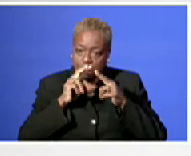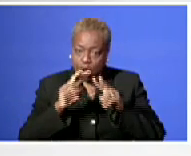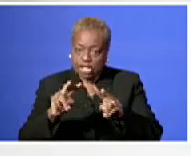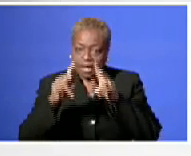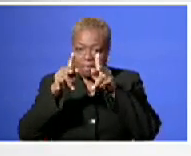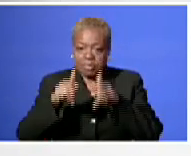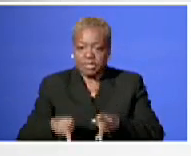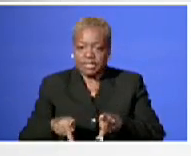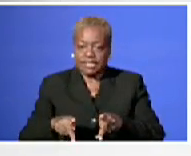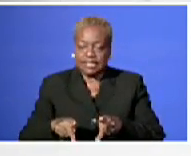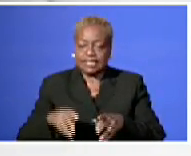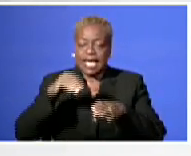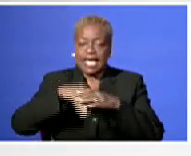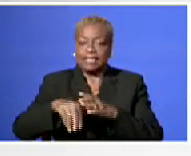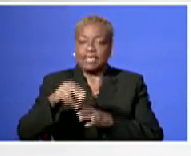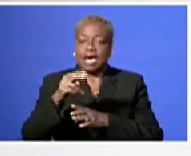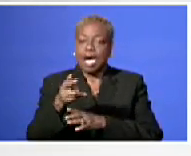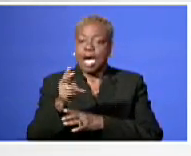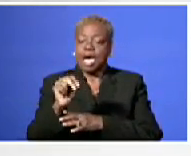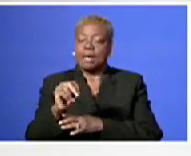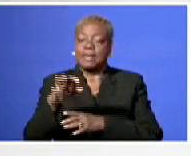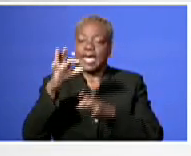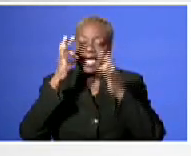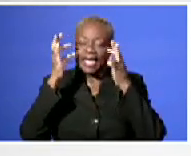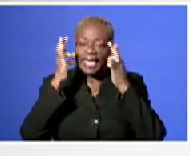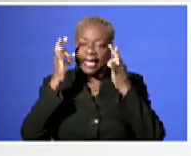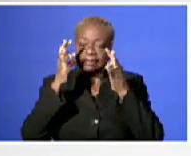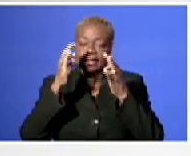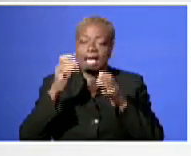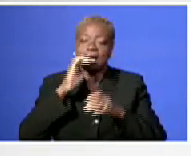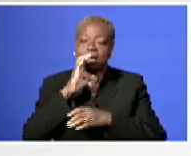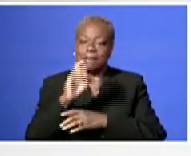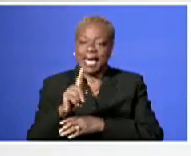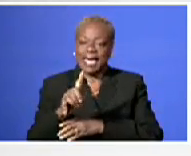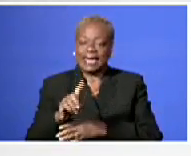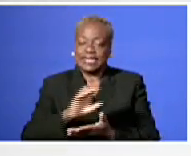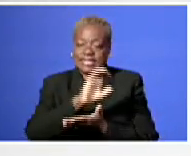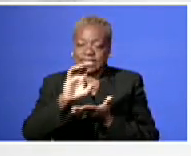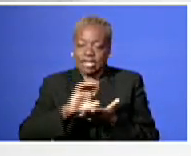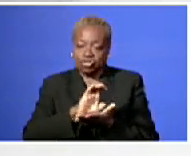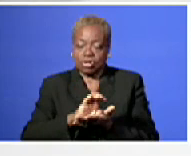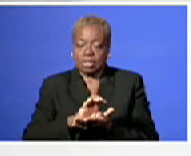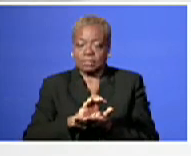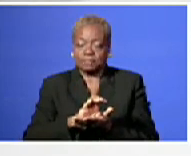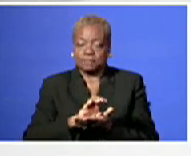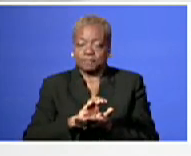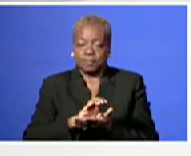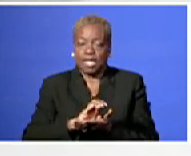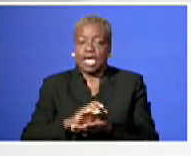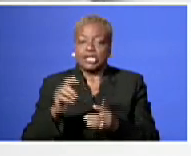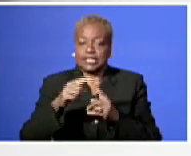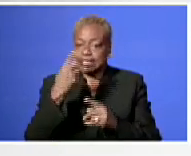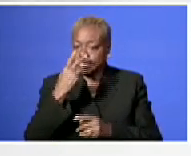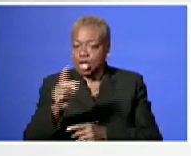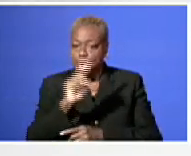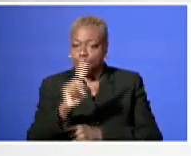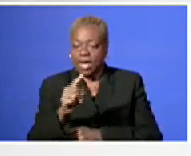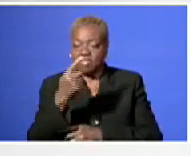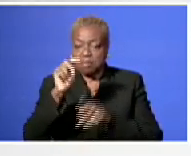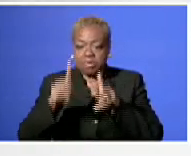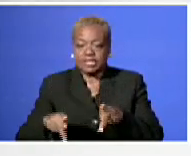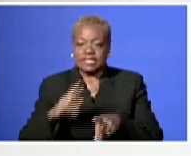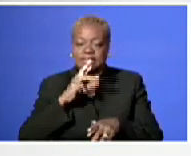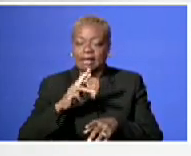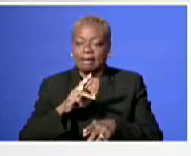persons in the Hubcat command center. Will be able to monitor them and to see where they are at all